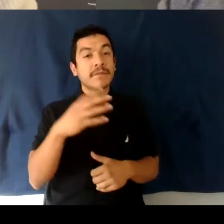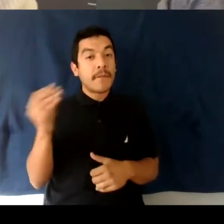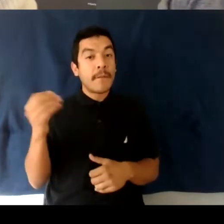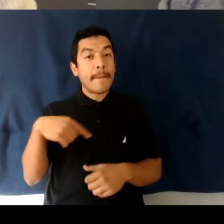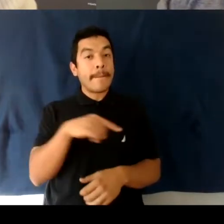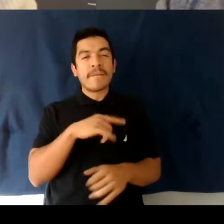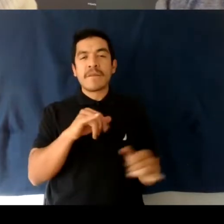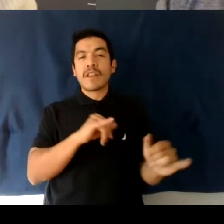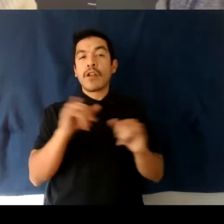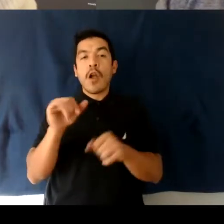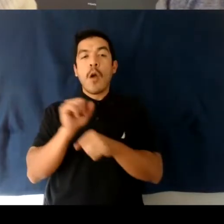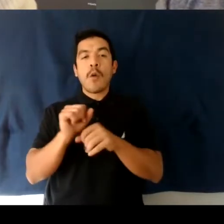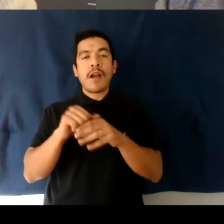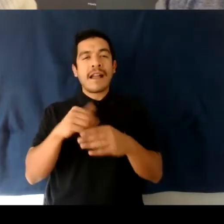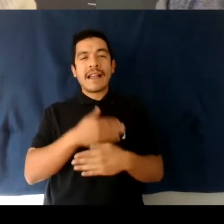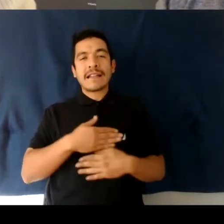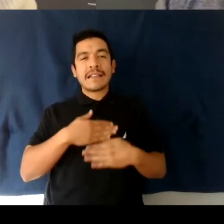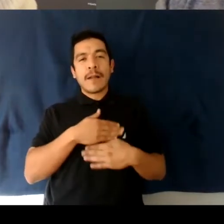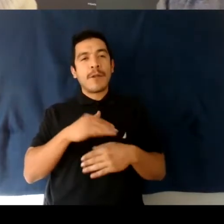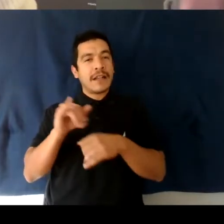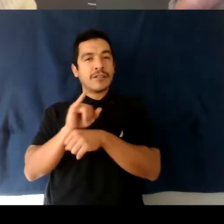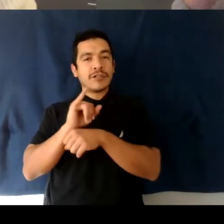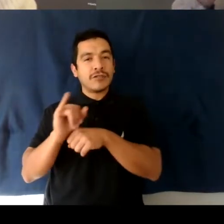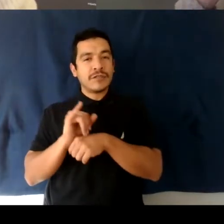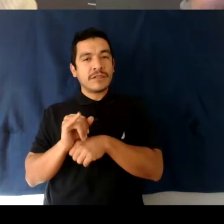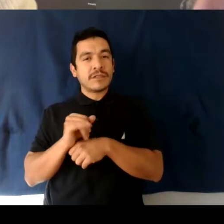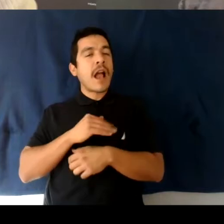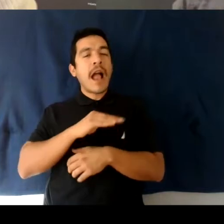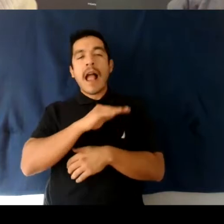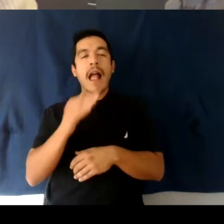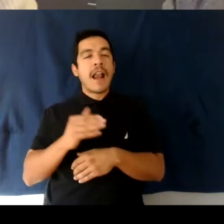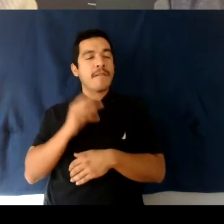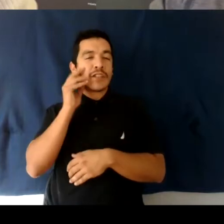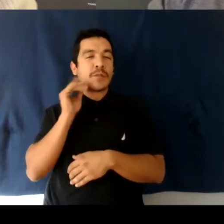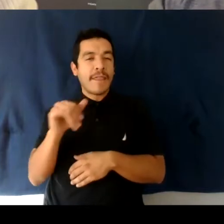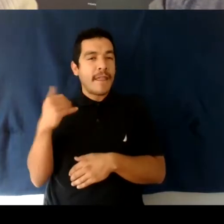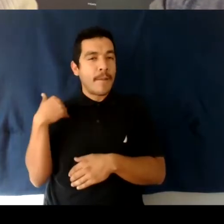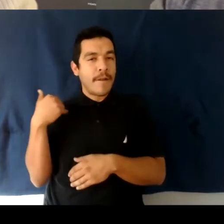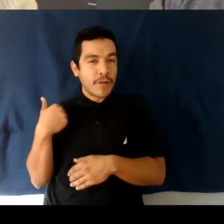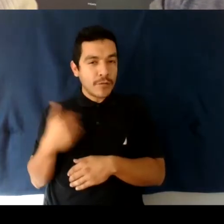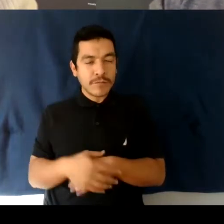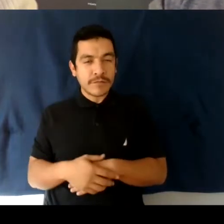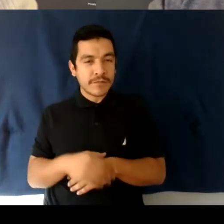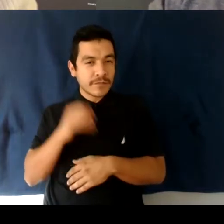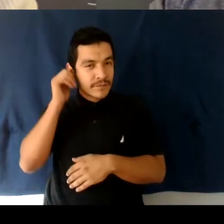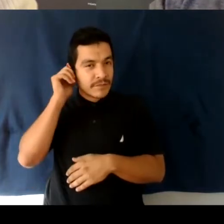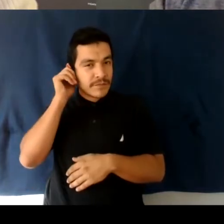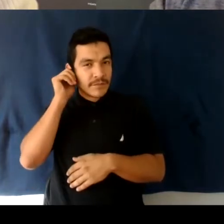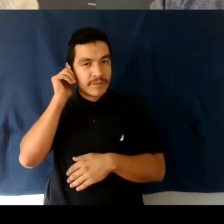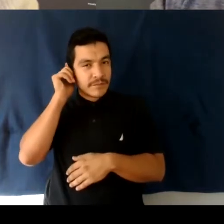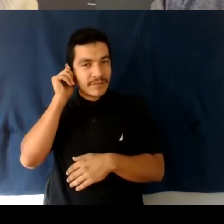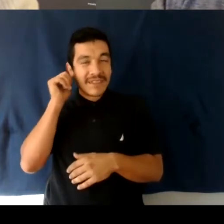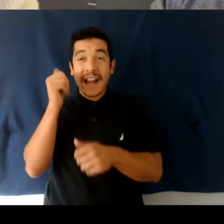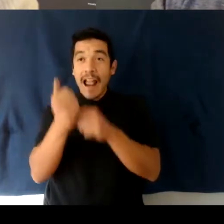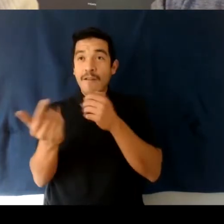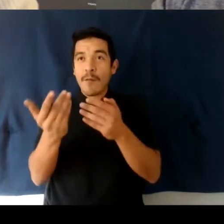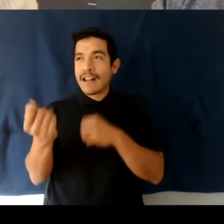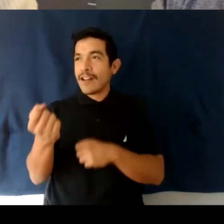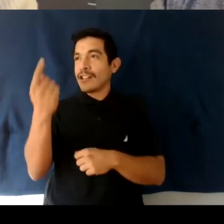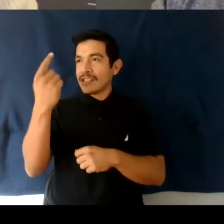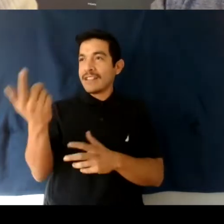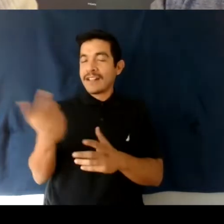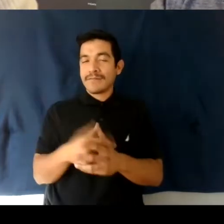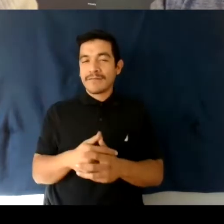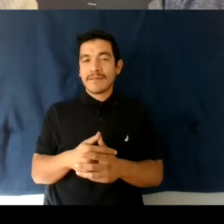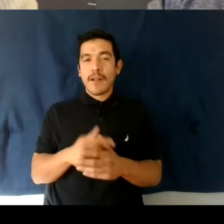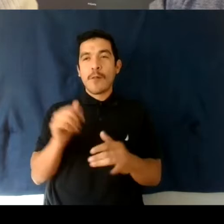were also all working in the entertainment industry. So it was like, I had never had that experience of like, oh, like everyone here gets it. Like we